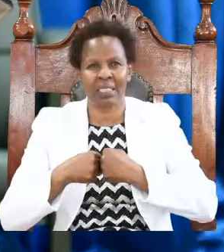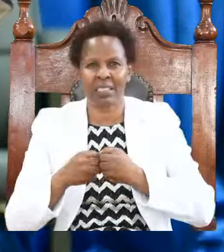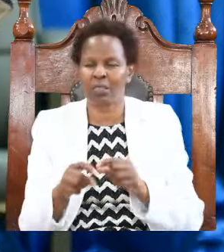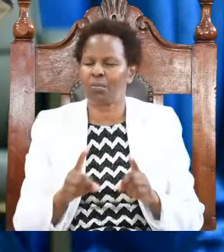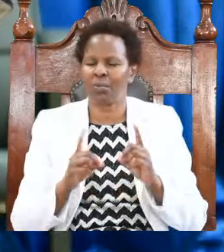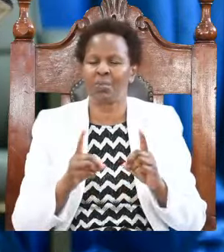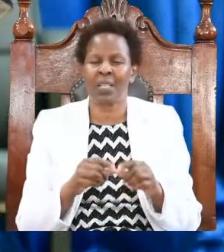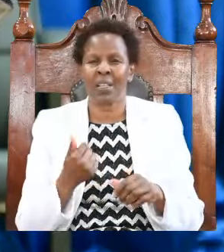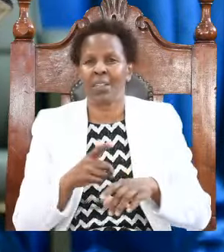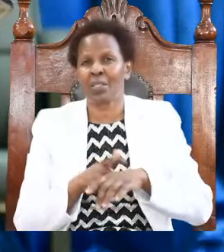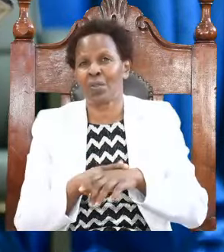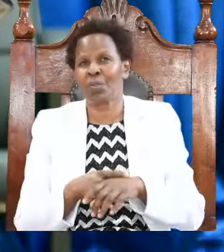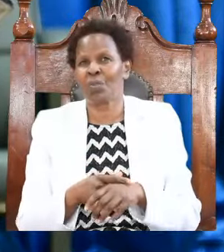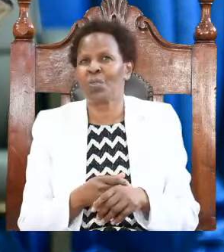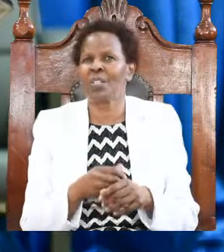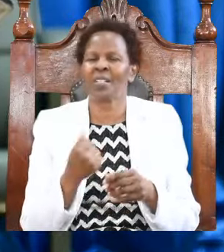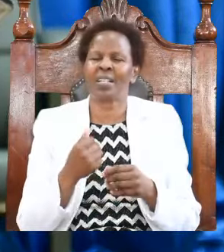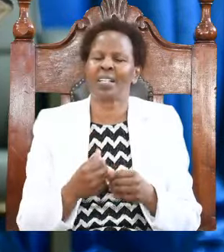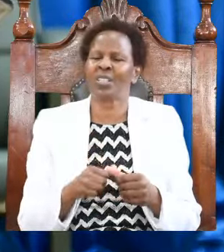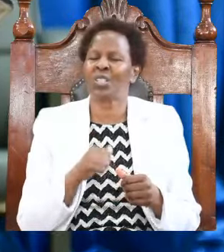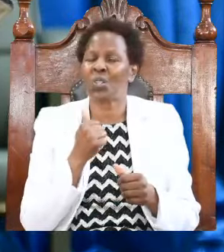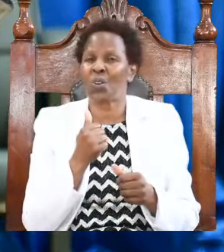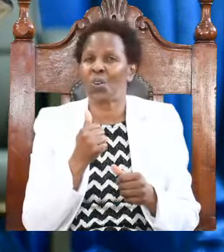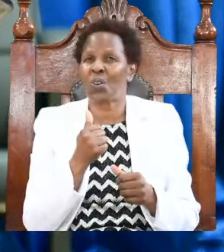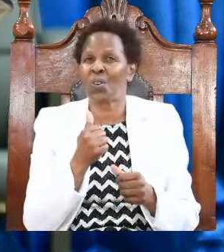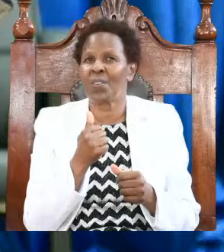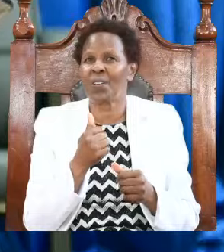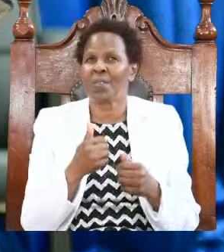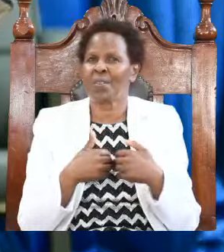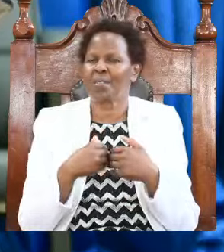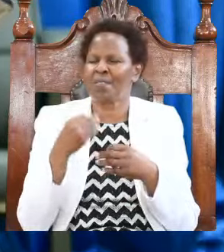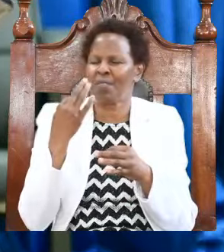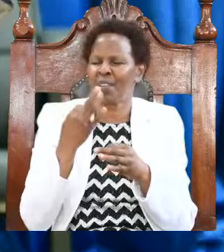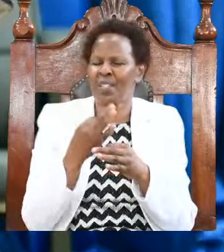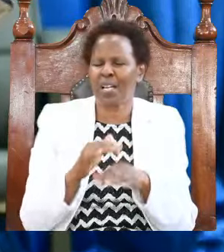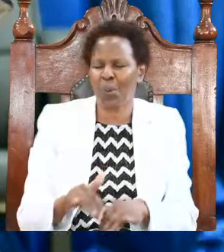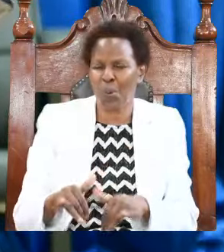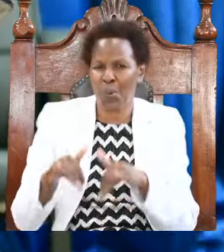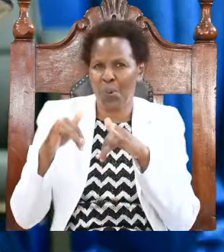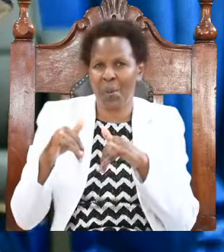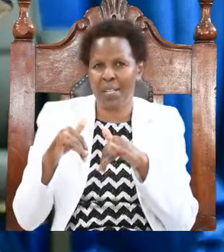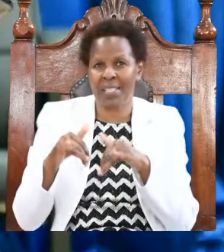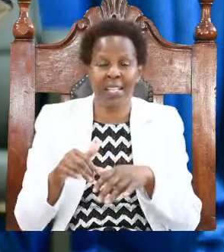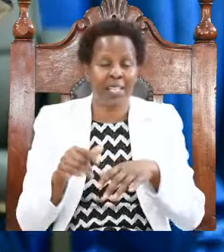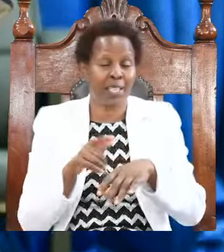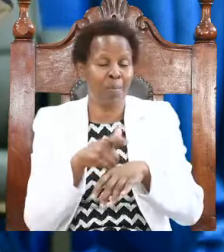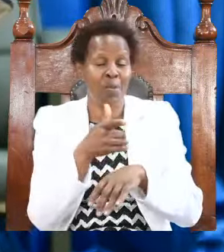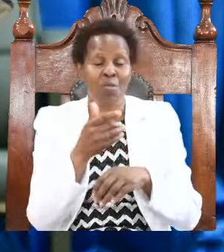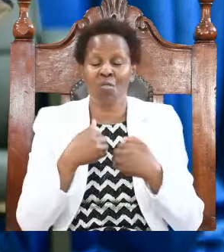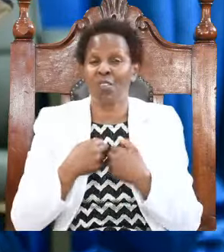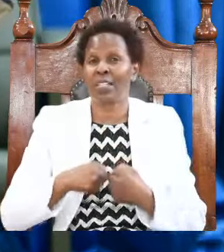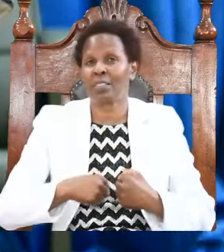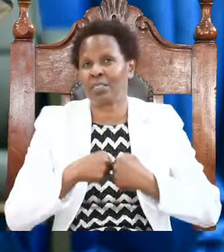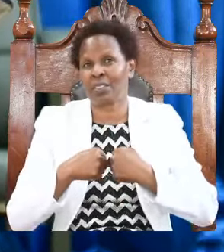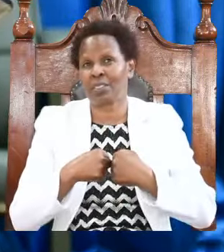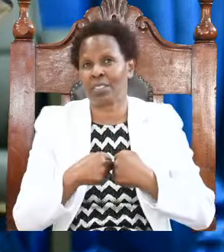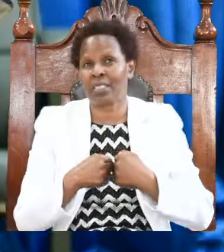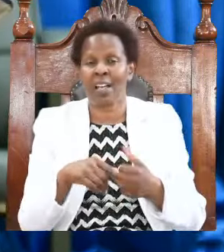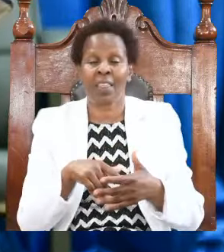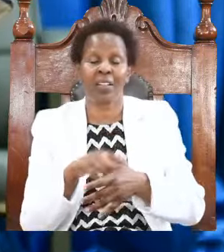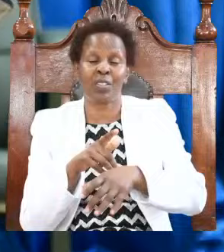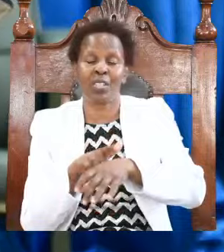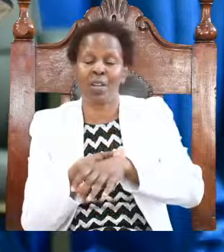sometimes we are very reactive in our faith. Wait until there is a shake-up of a kind. And that's the moment